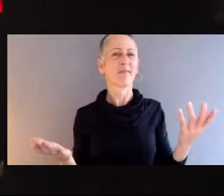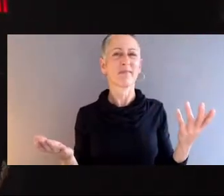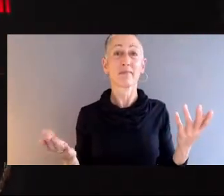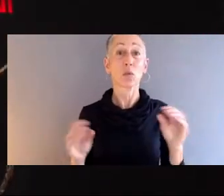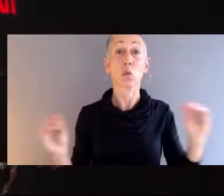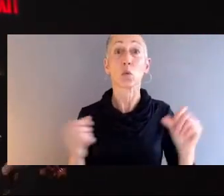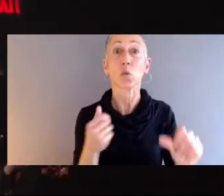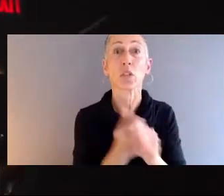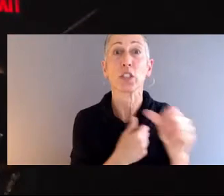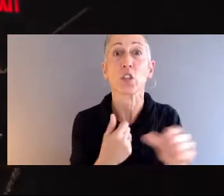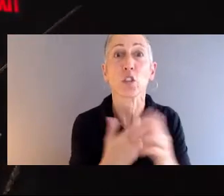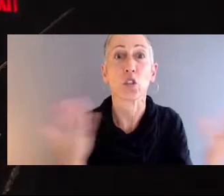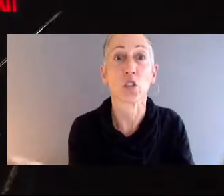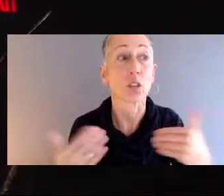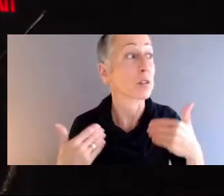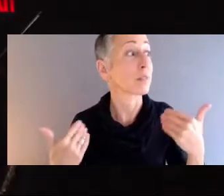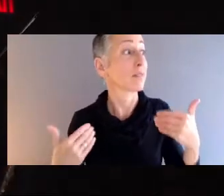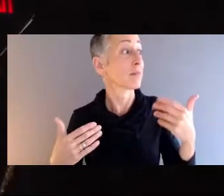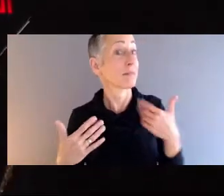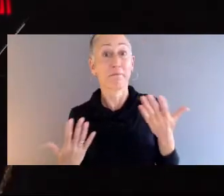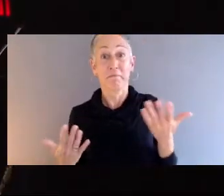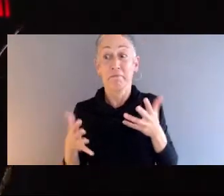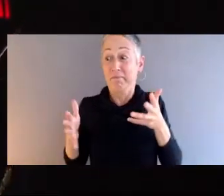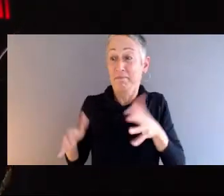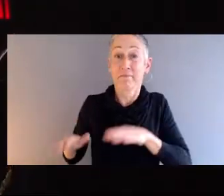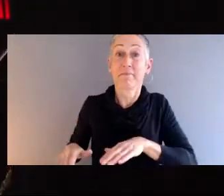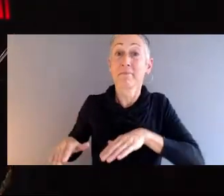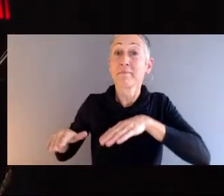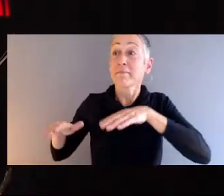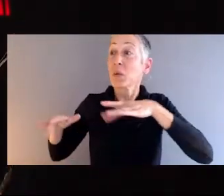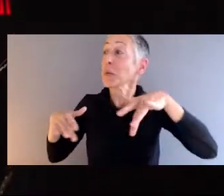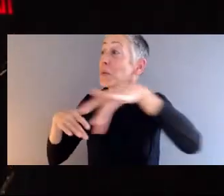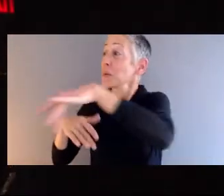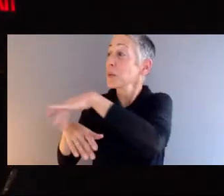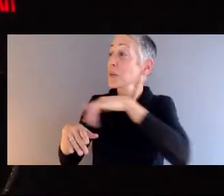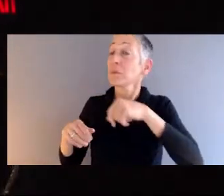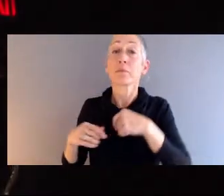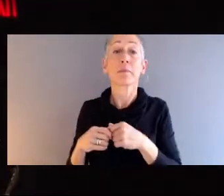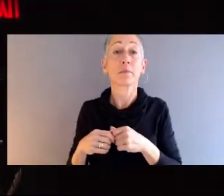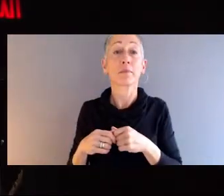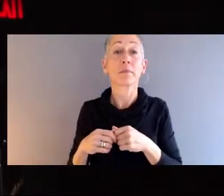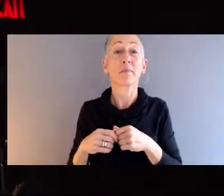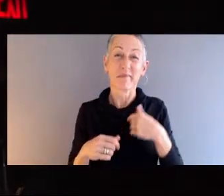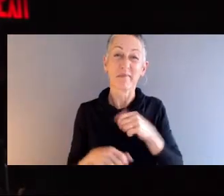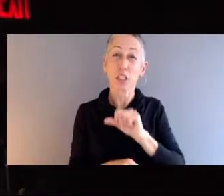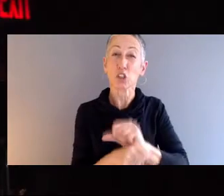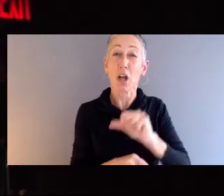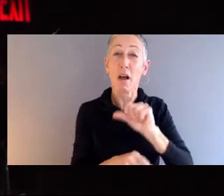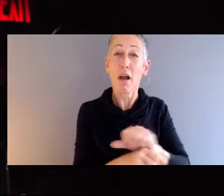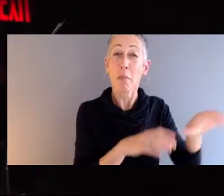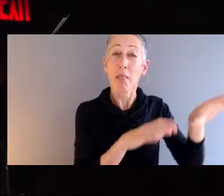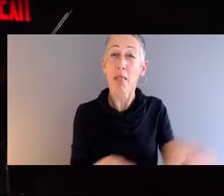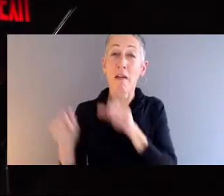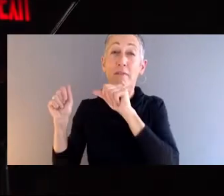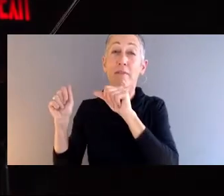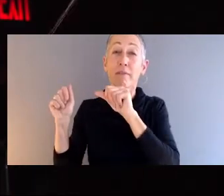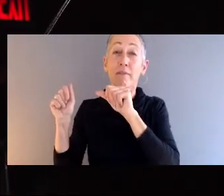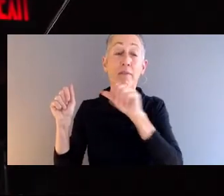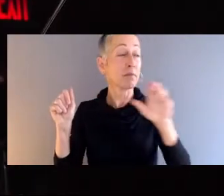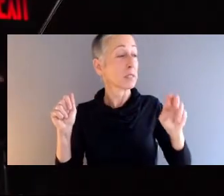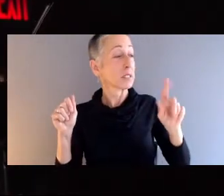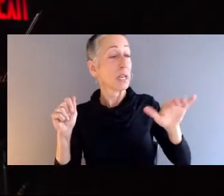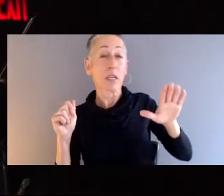The day I left my job, I left the city. left the girlfriend's flat to live out